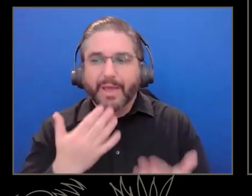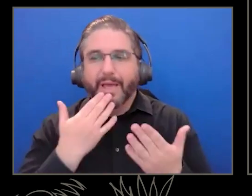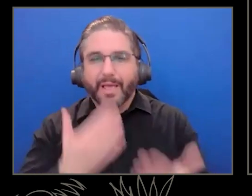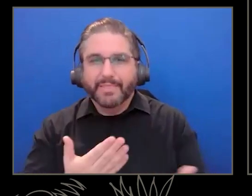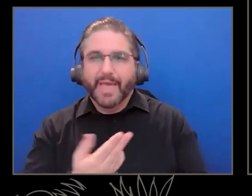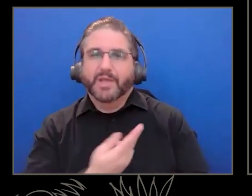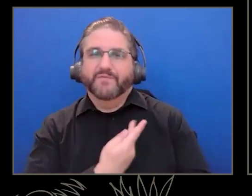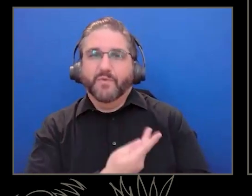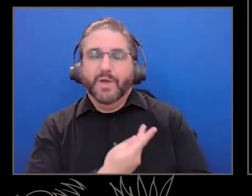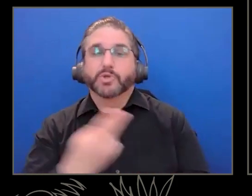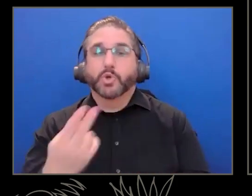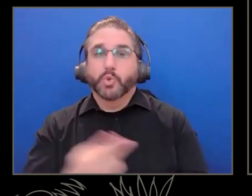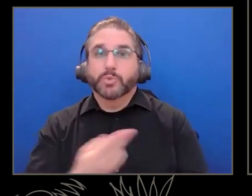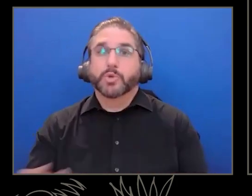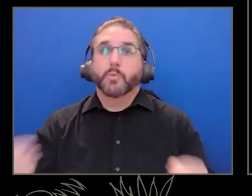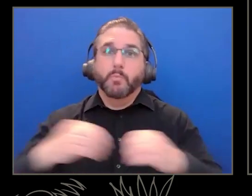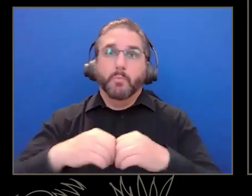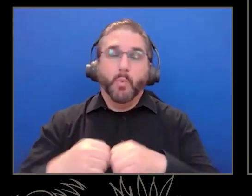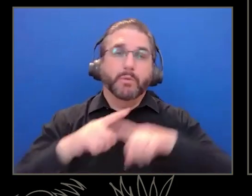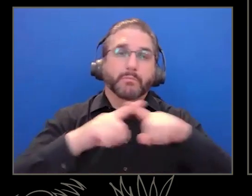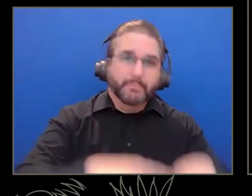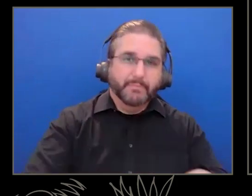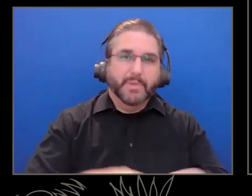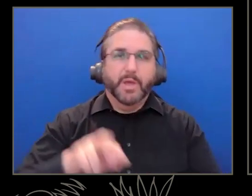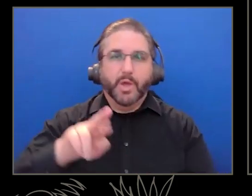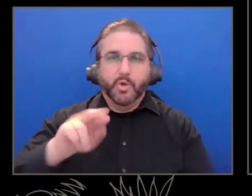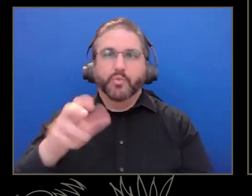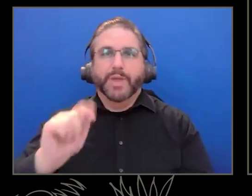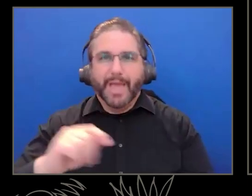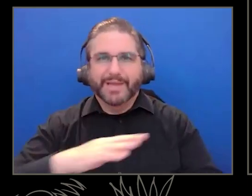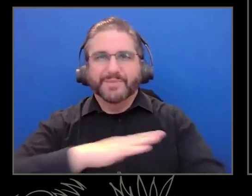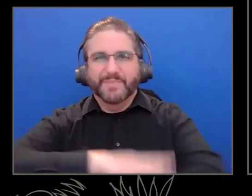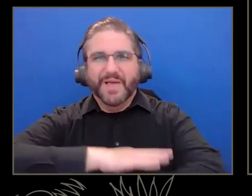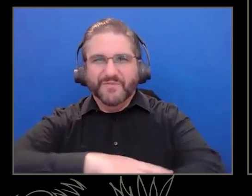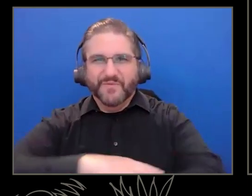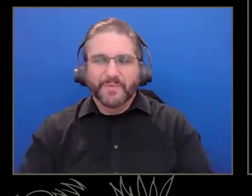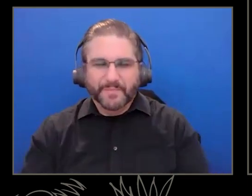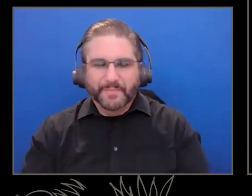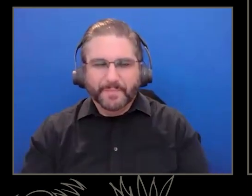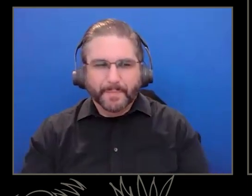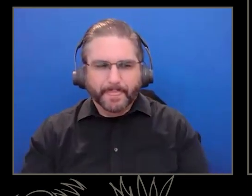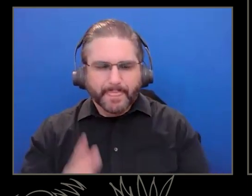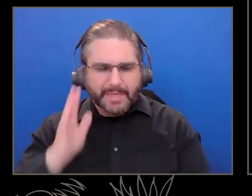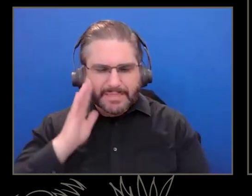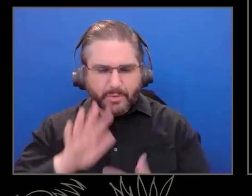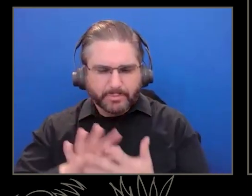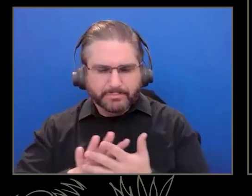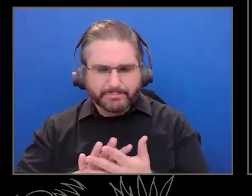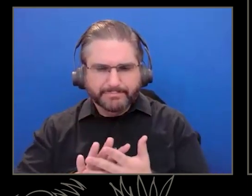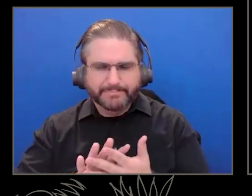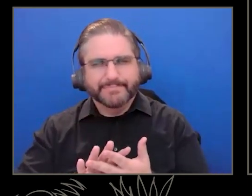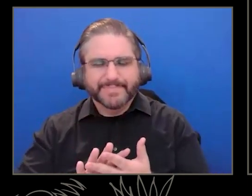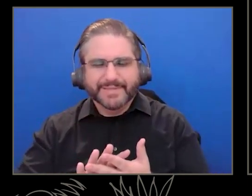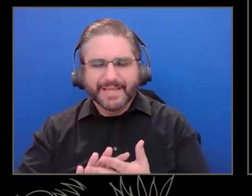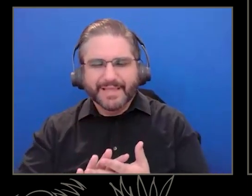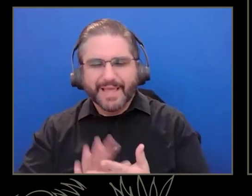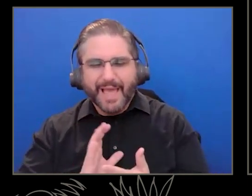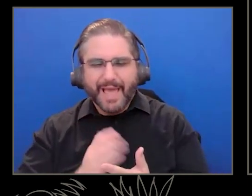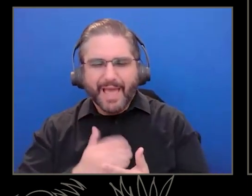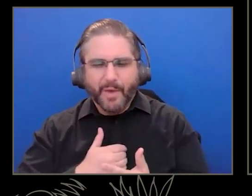React platform. So yeah, I encourage you to use it more yourself, to try out weird patterns.